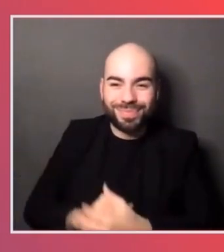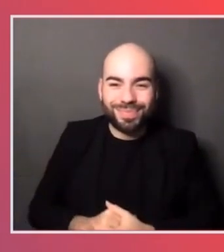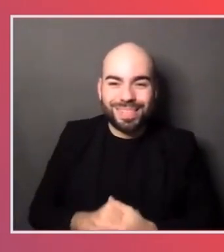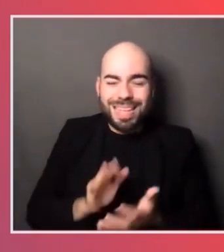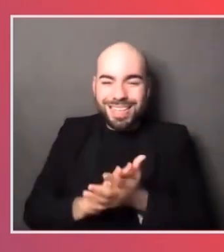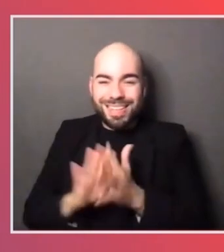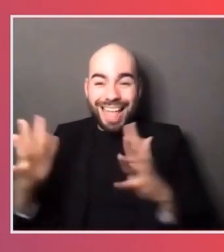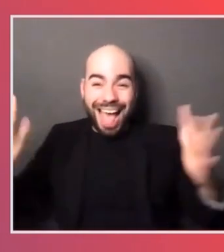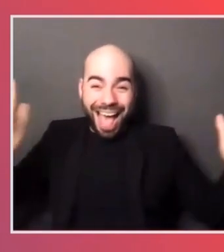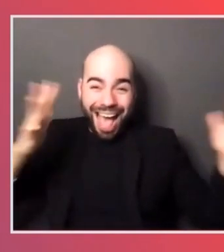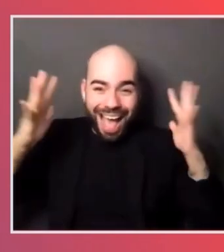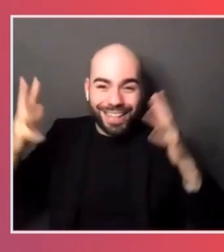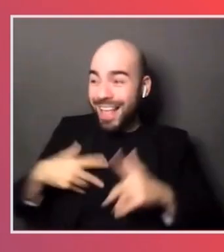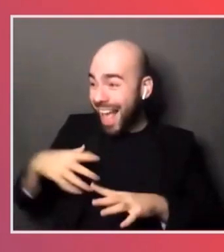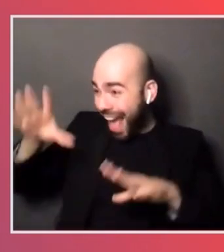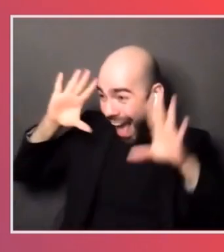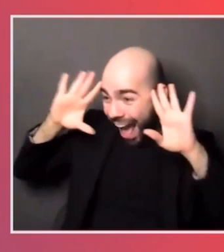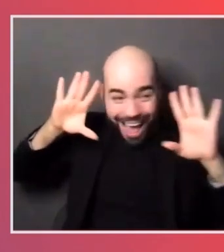you? Hey.